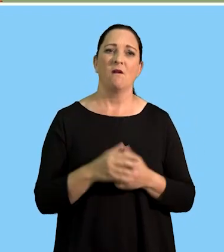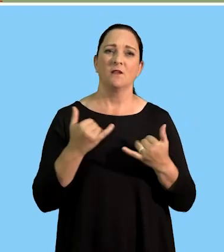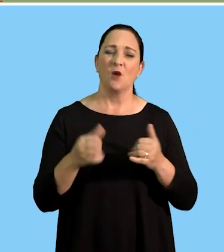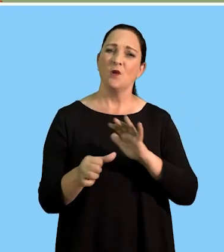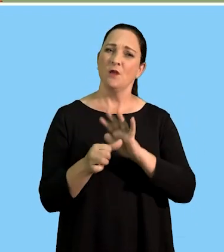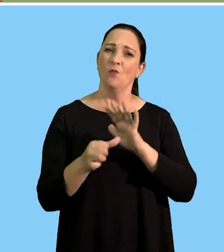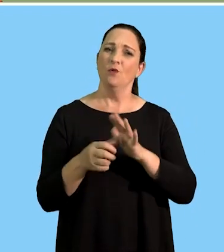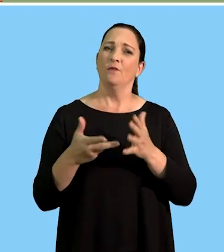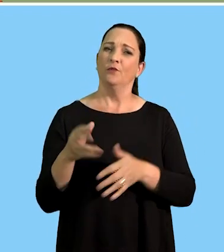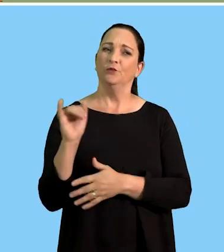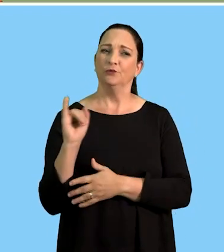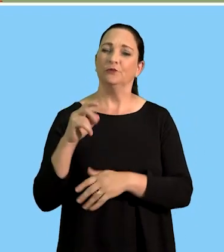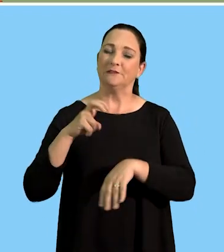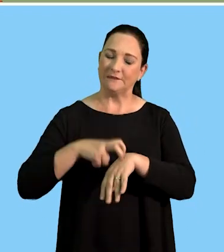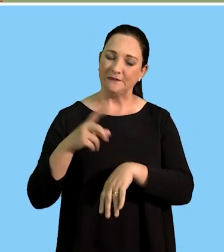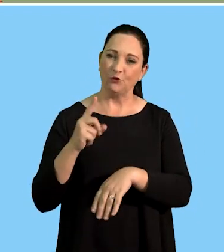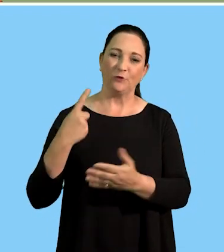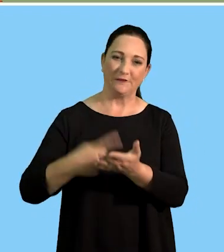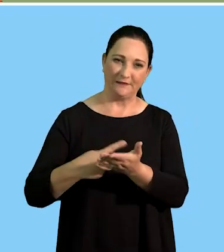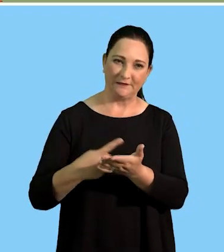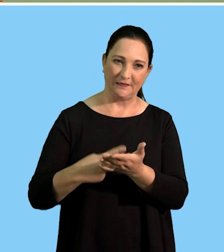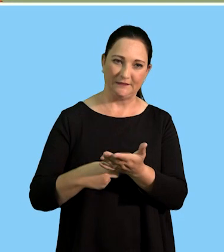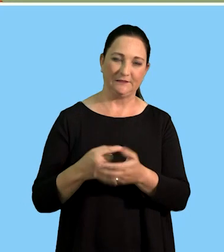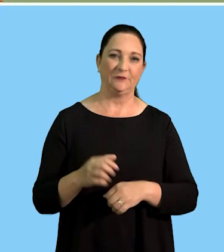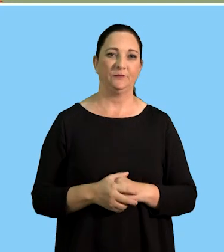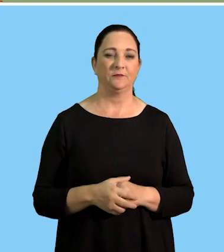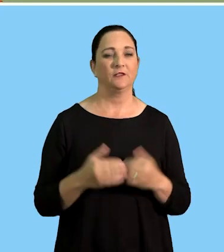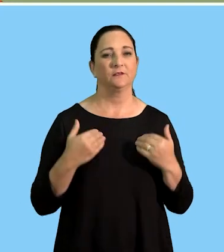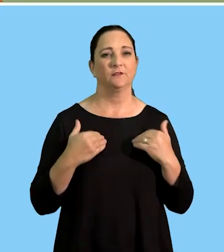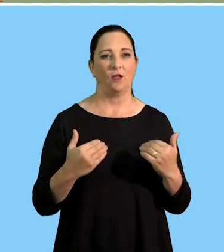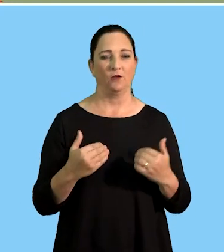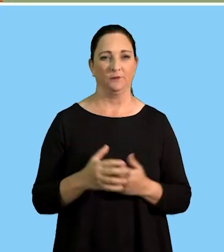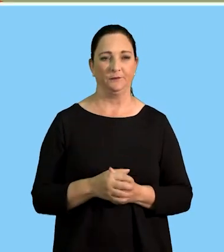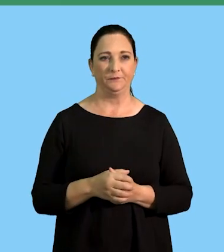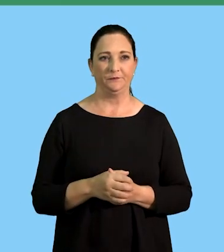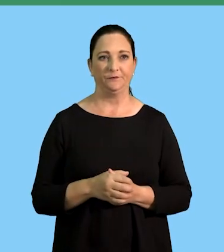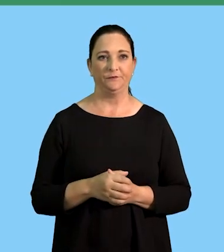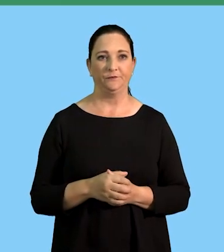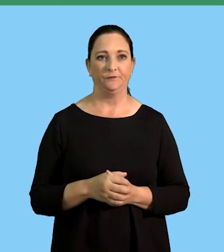the importance of insurance for businesses. Now let's start with